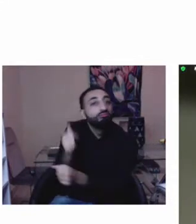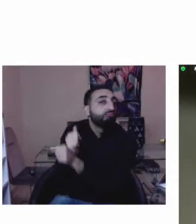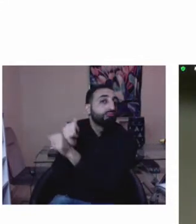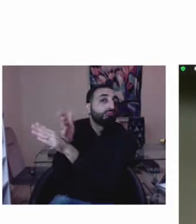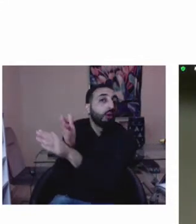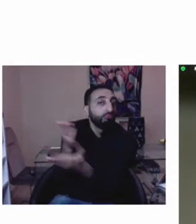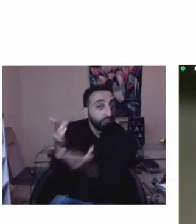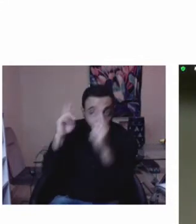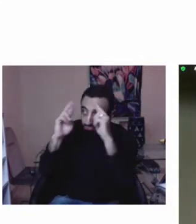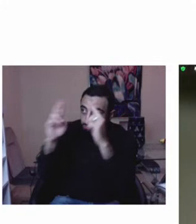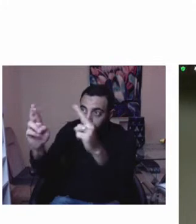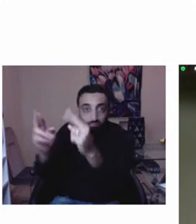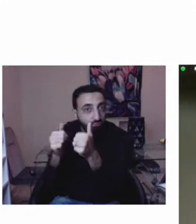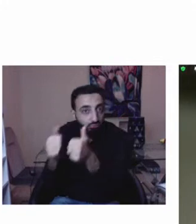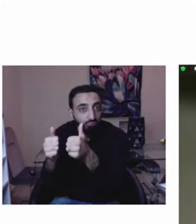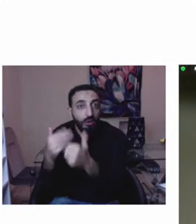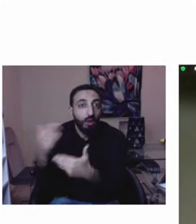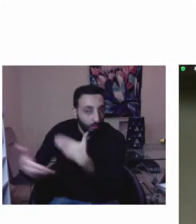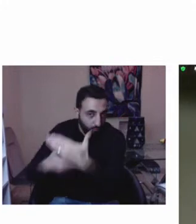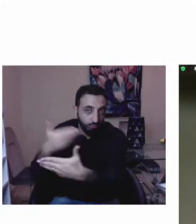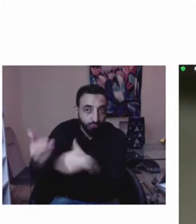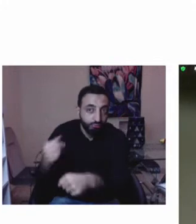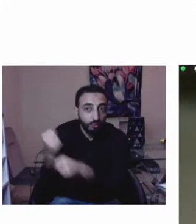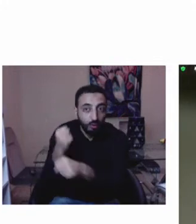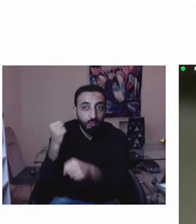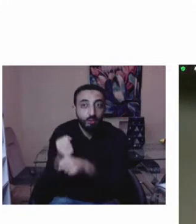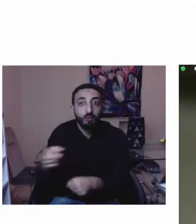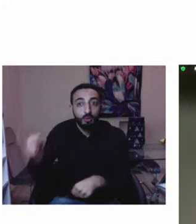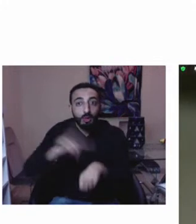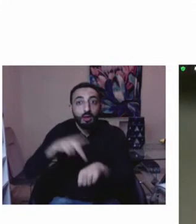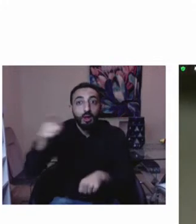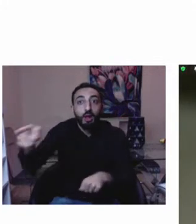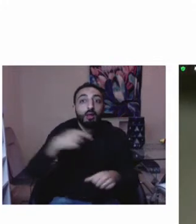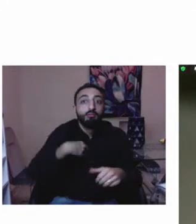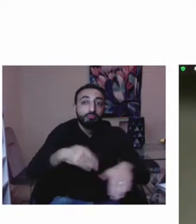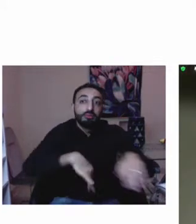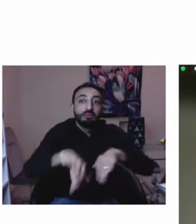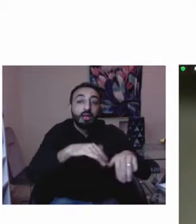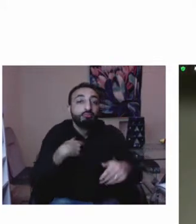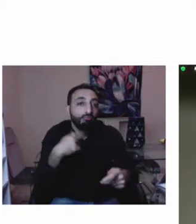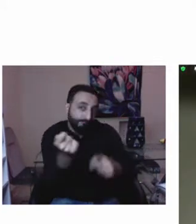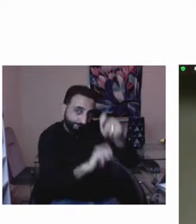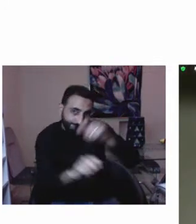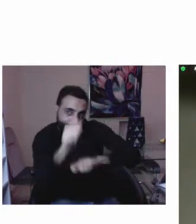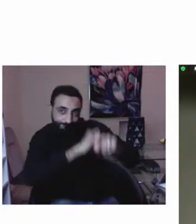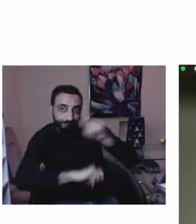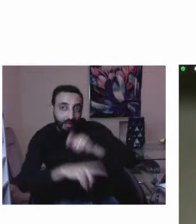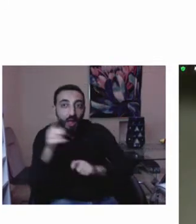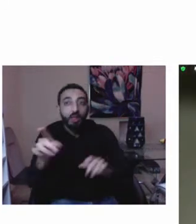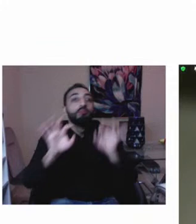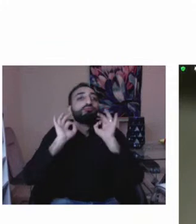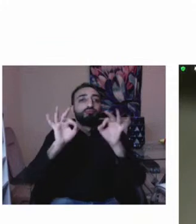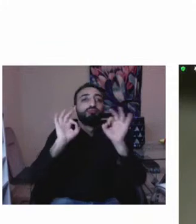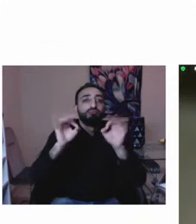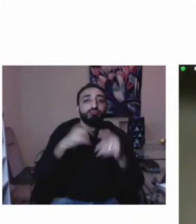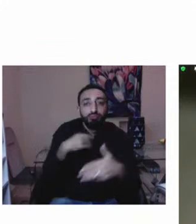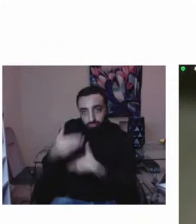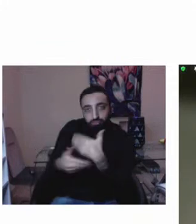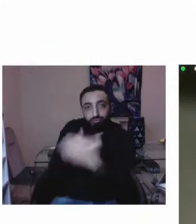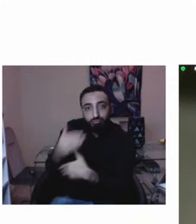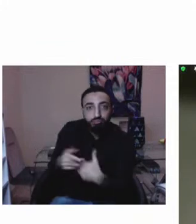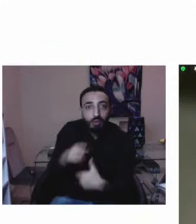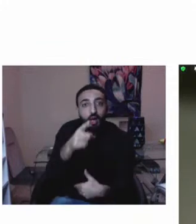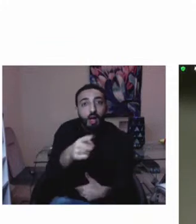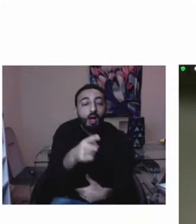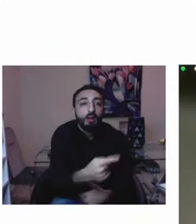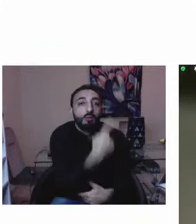example, 128 youth-led organizations in 68 different countries are able to